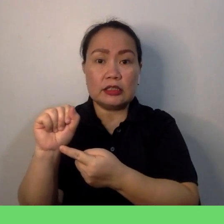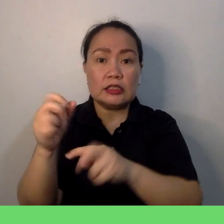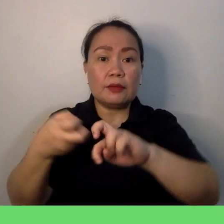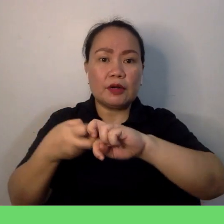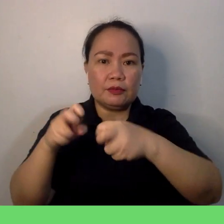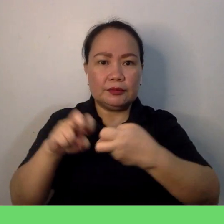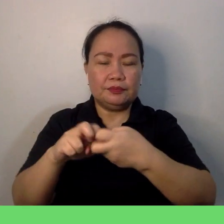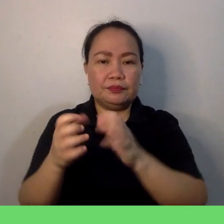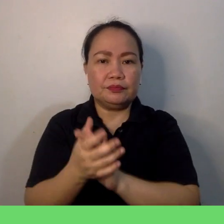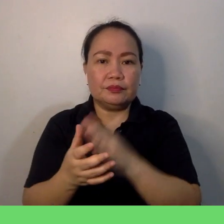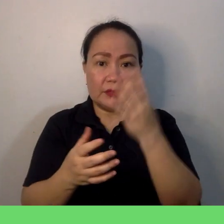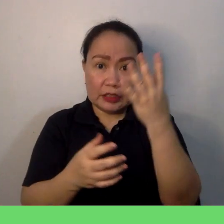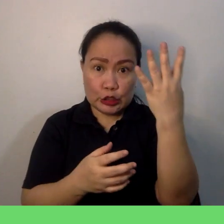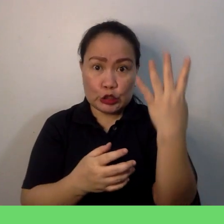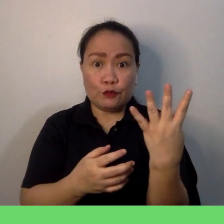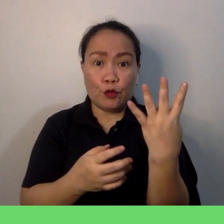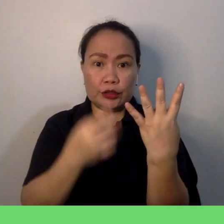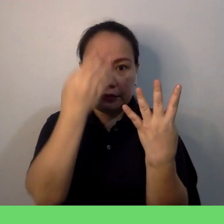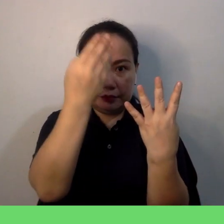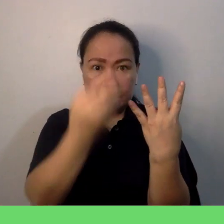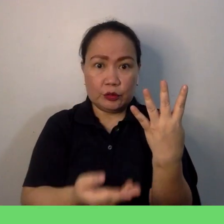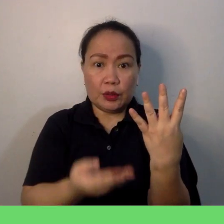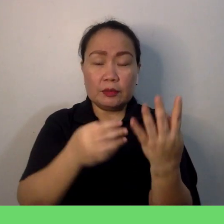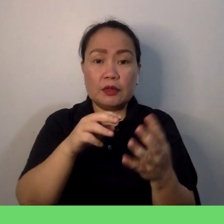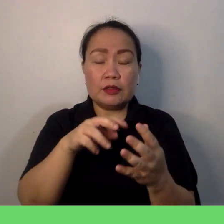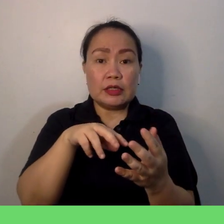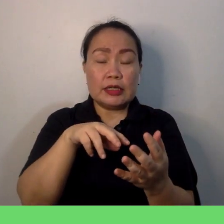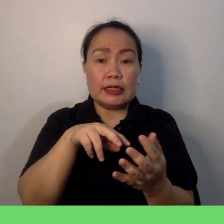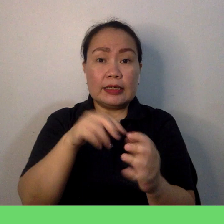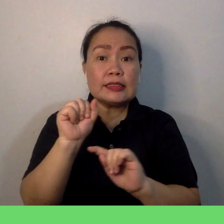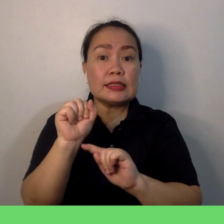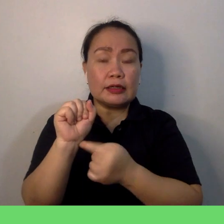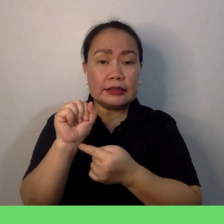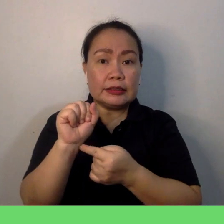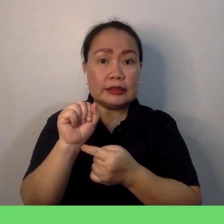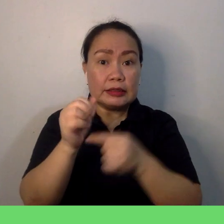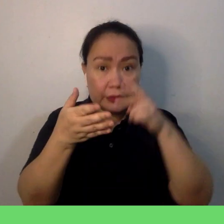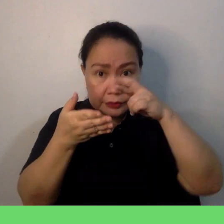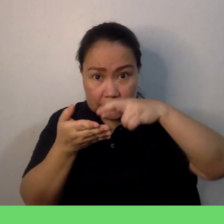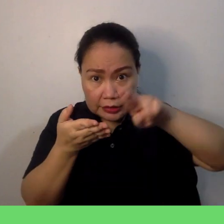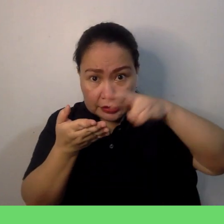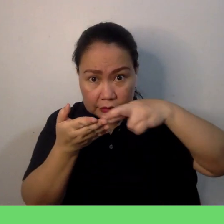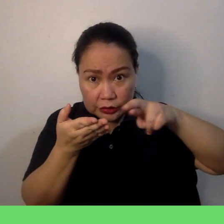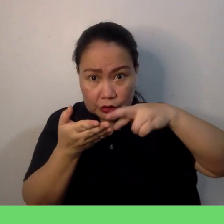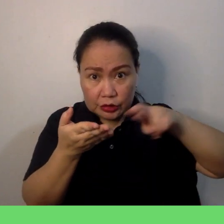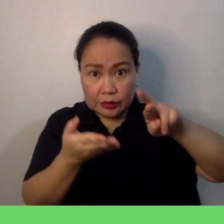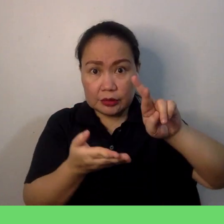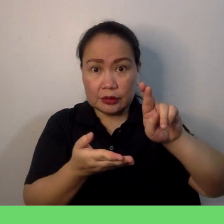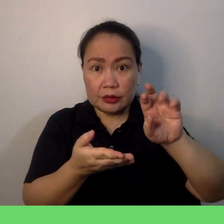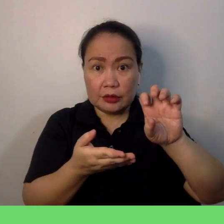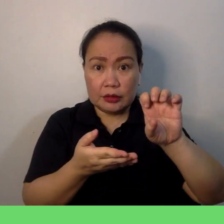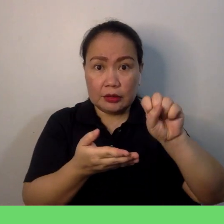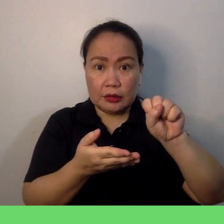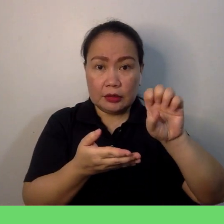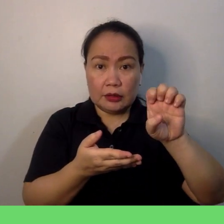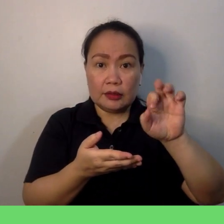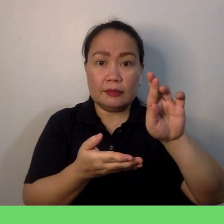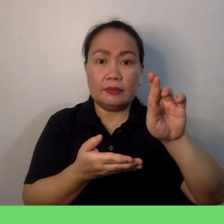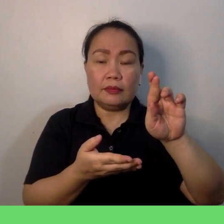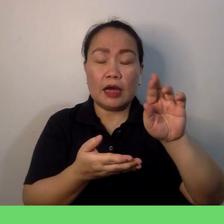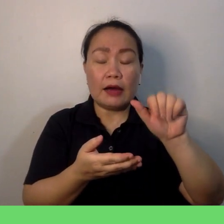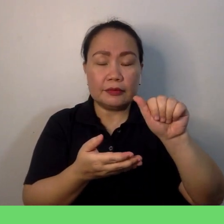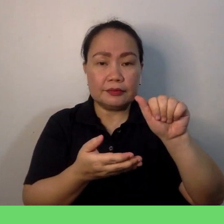starting your study o yung research mo. And then, after that, you can come up with conclusions